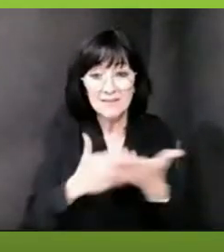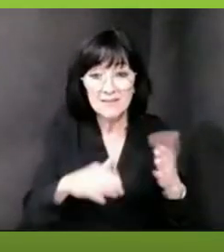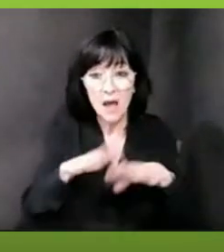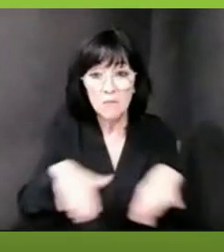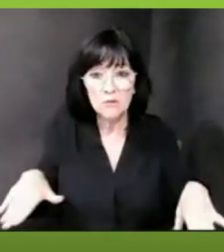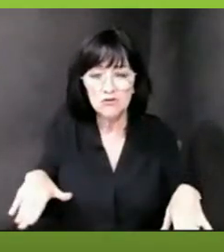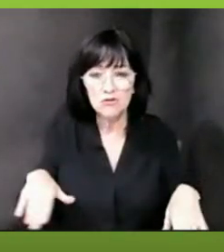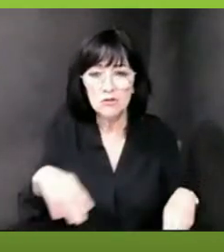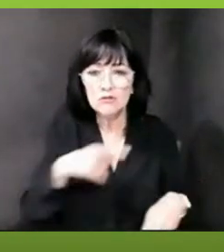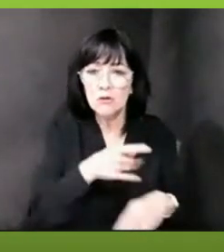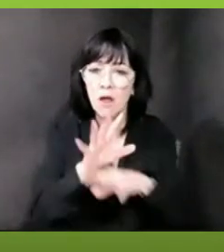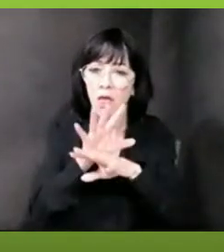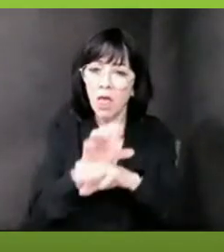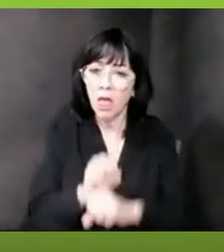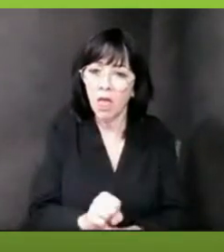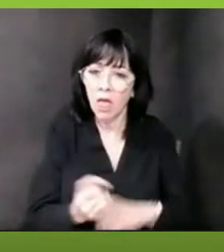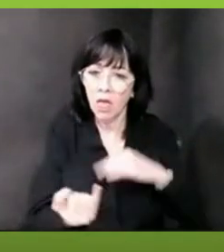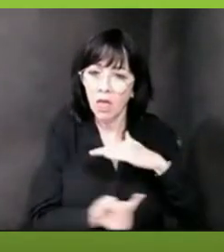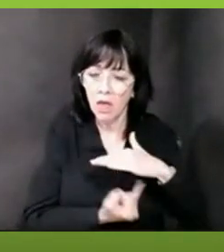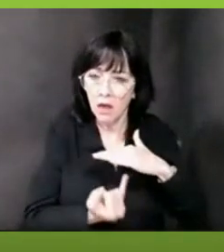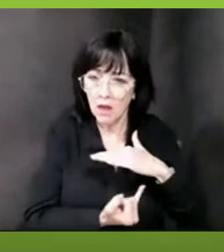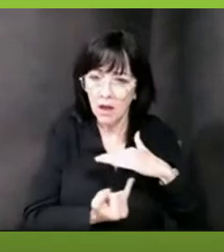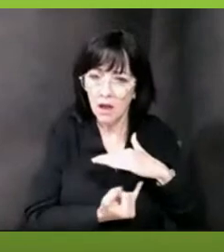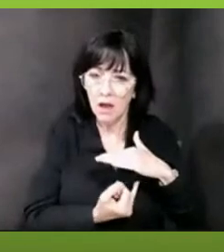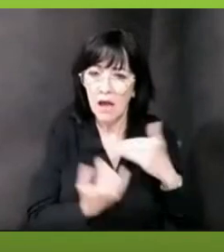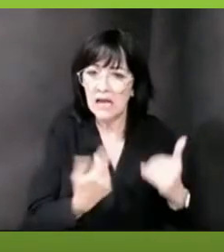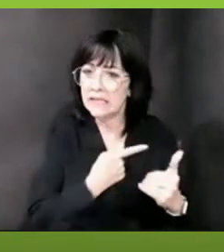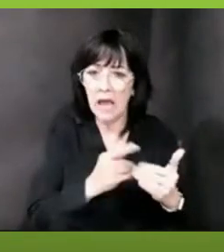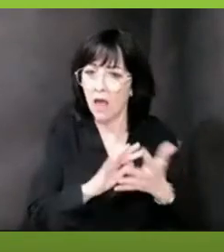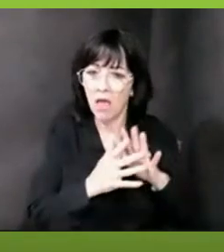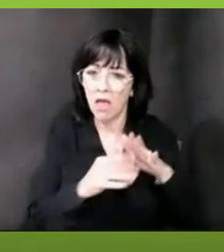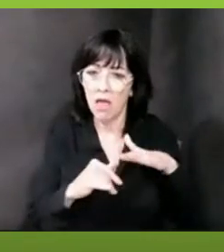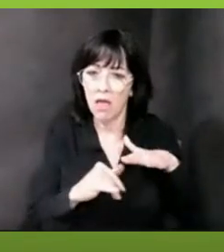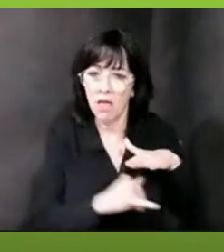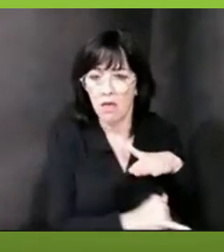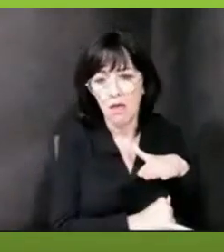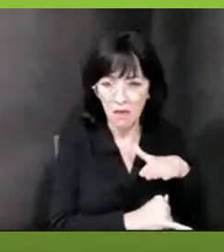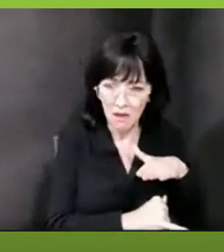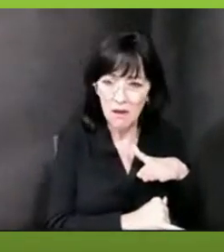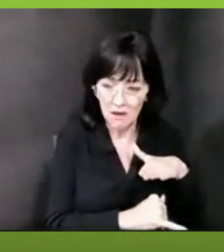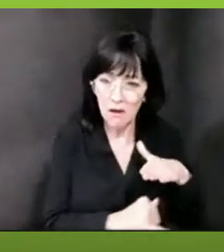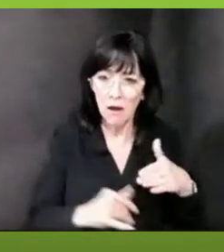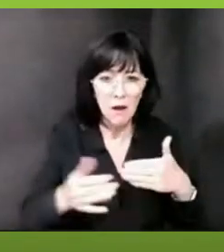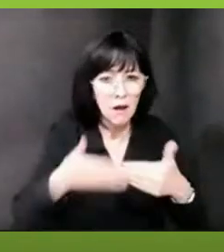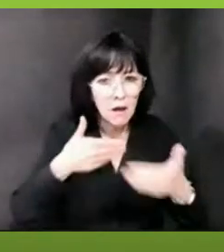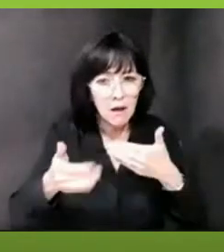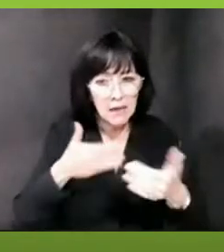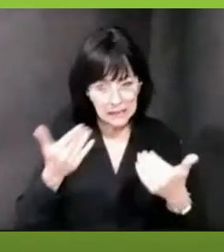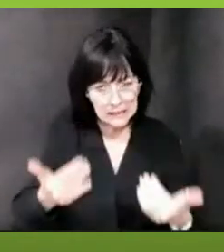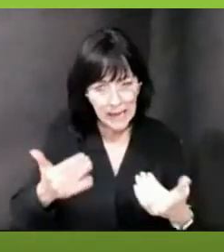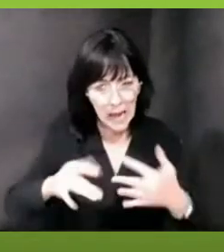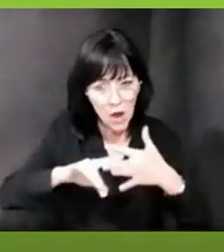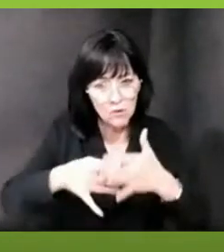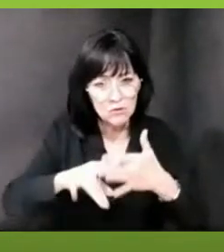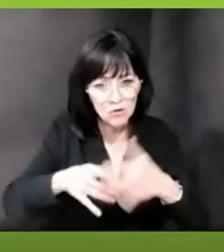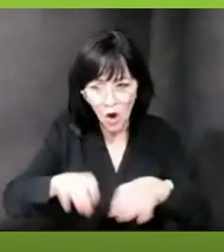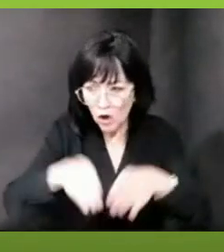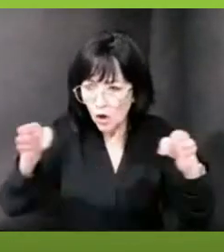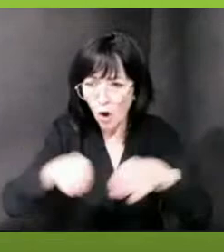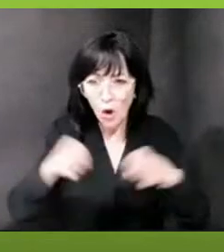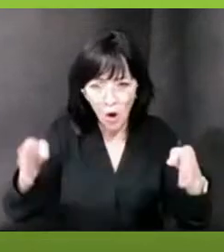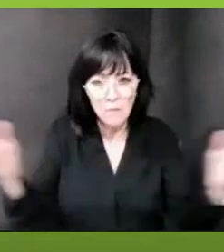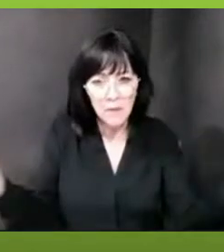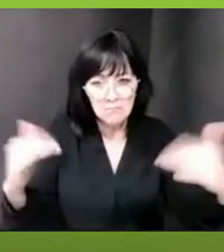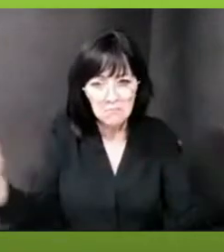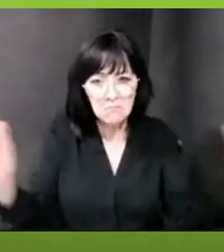more opportunities to reach out to friends and do things socially, we're seeing kids that don't want to even